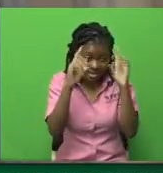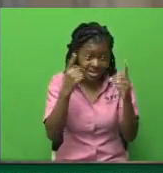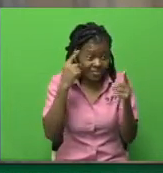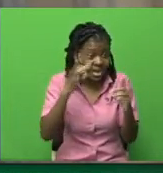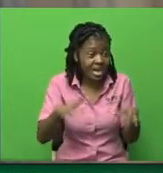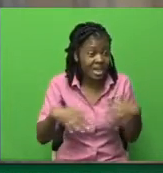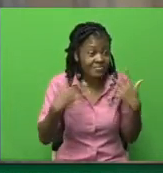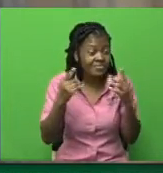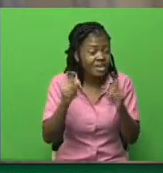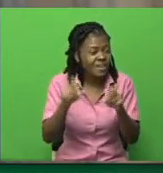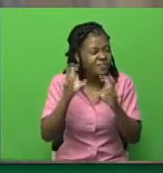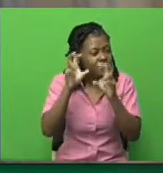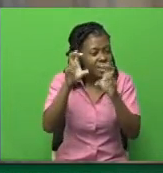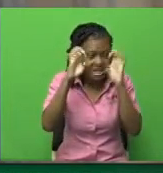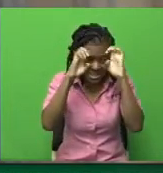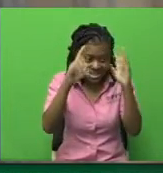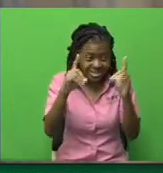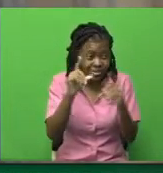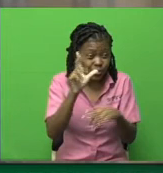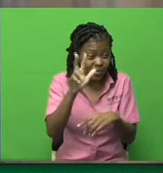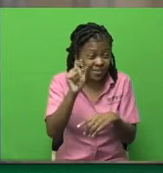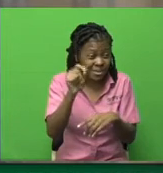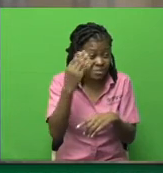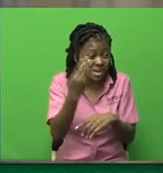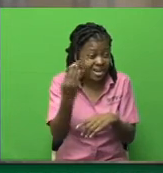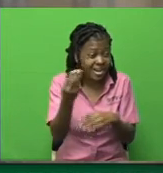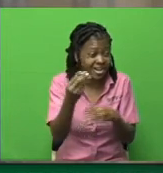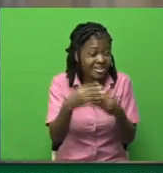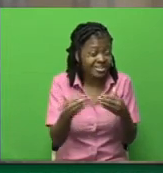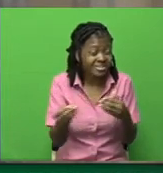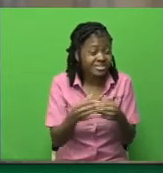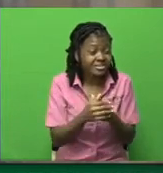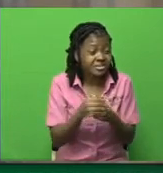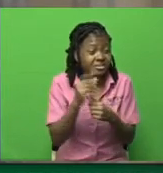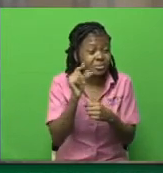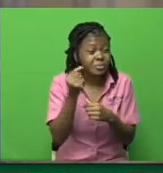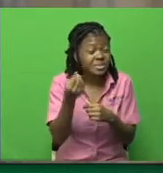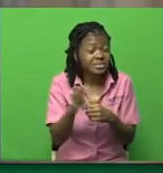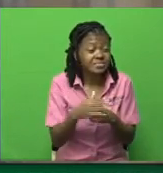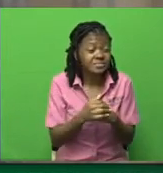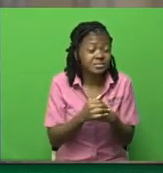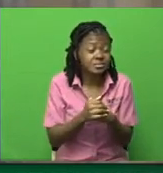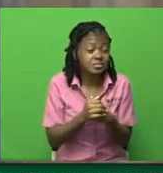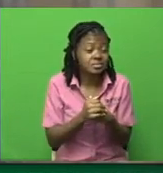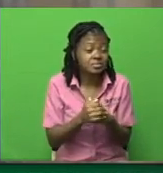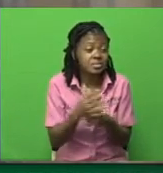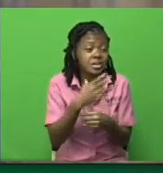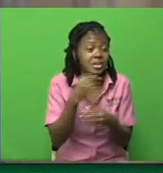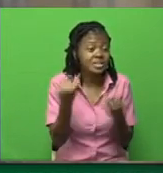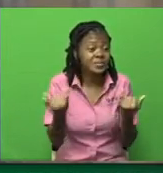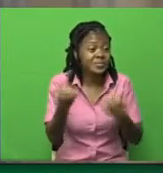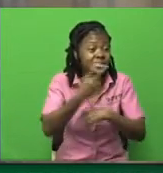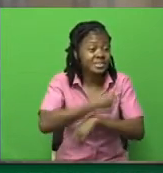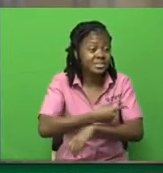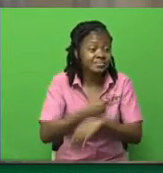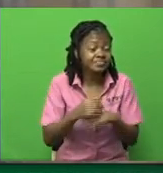so we spent 3.3 billion dollars in 2015. and today